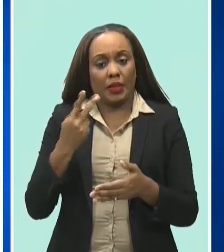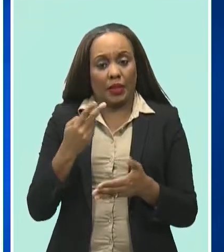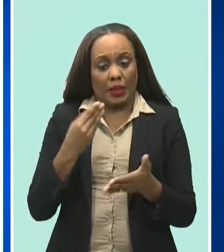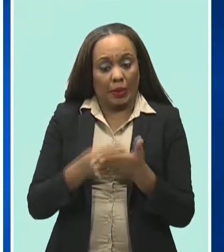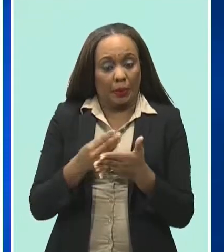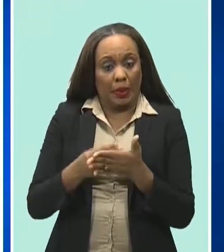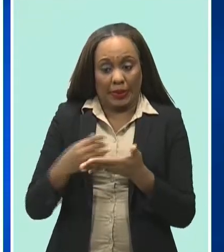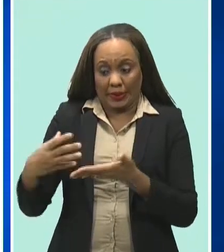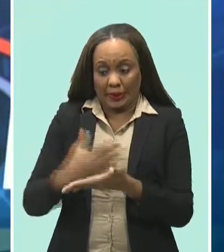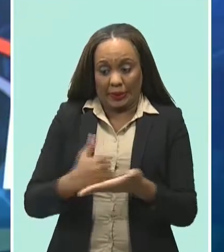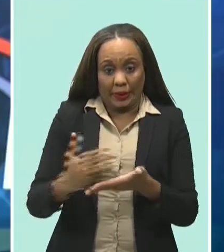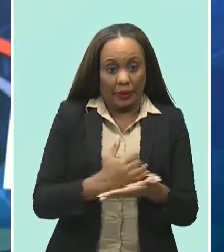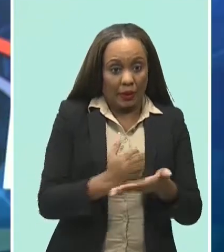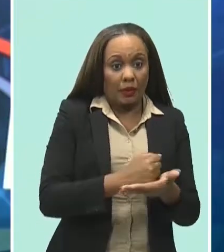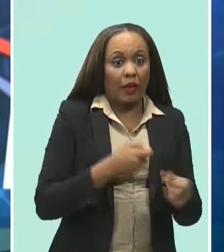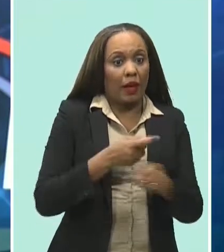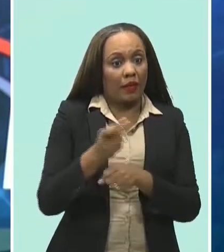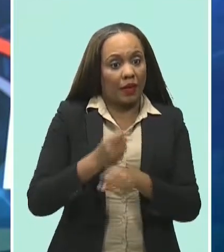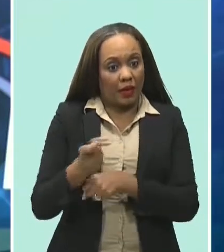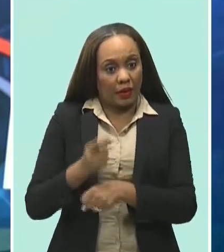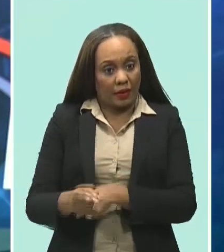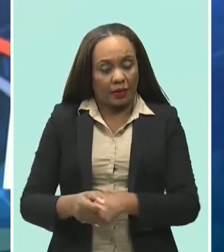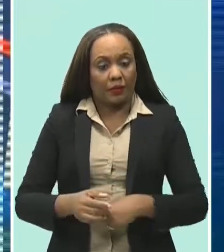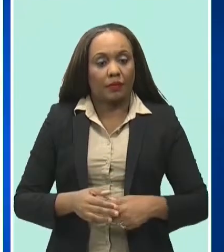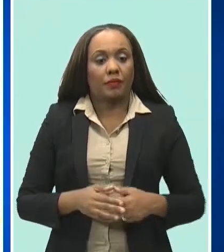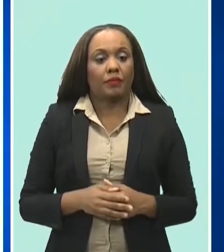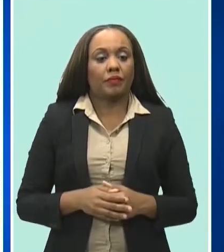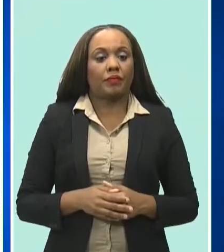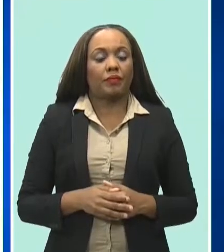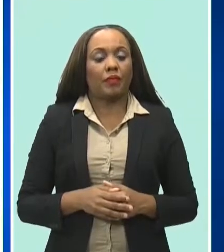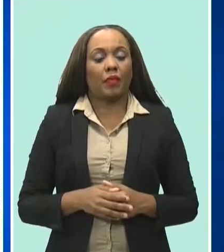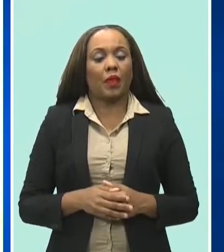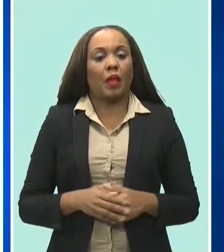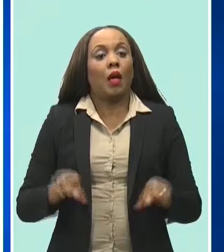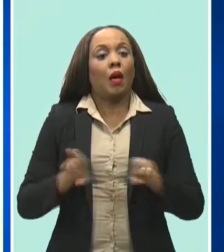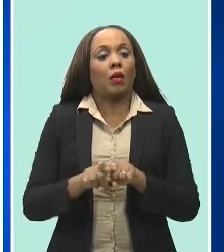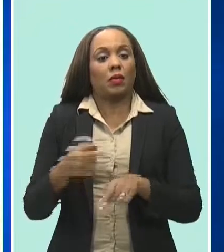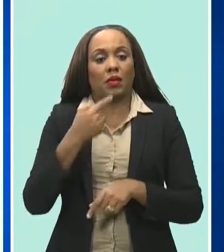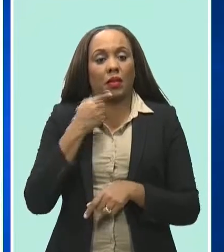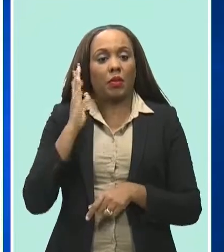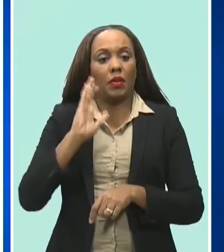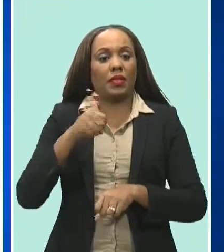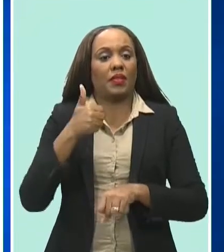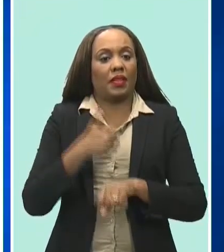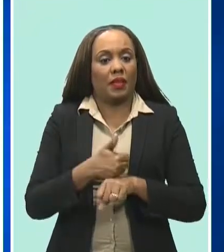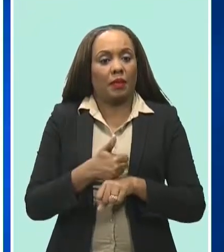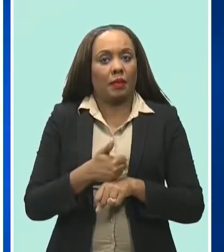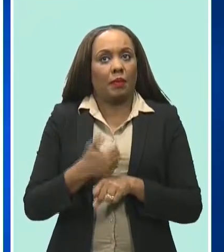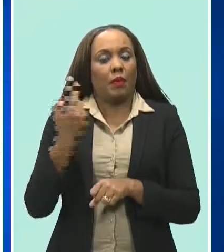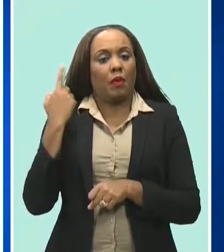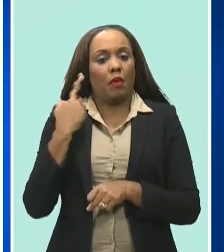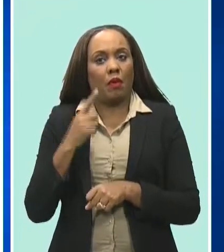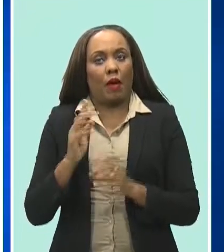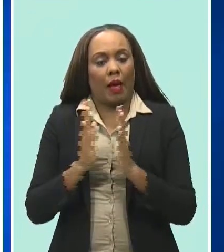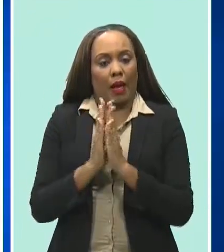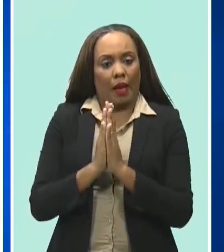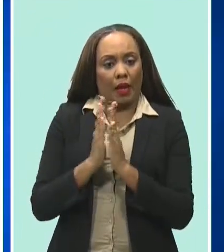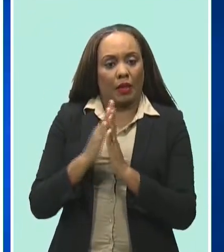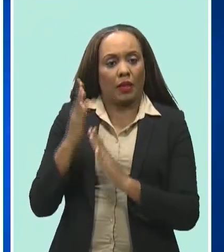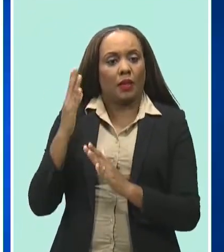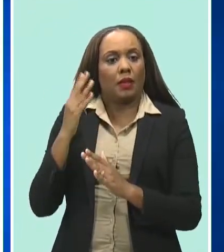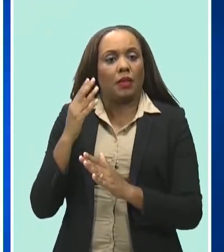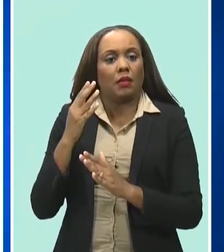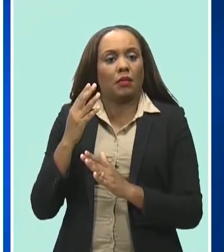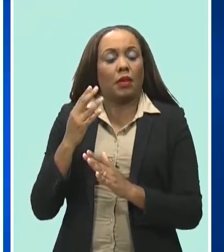annual basis. Minister Jordan also reveals that a mechanism will be put in place to facilitate appeals if an